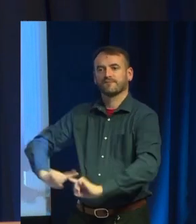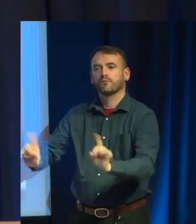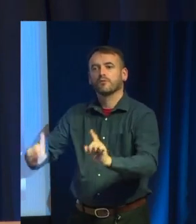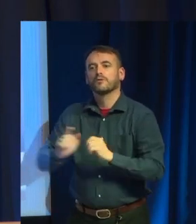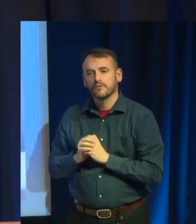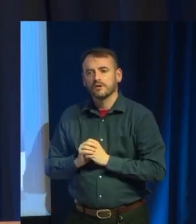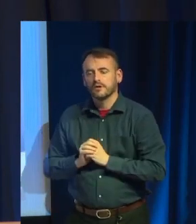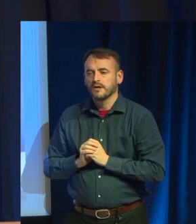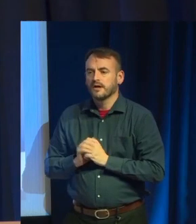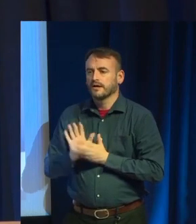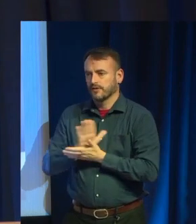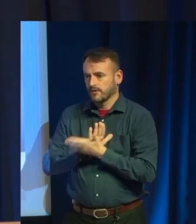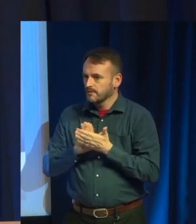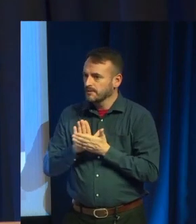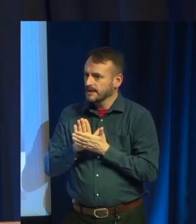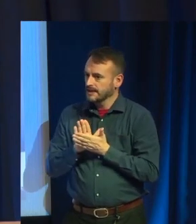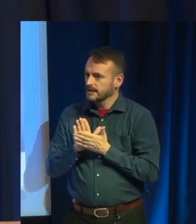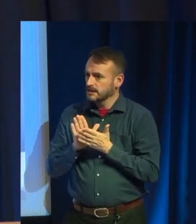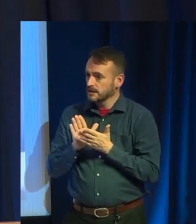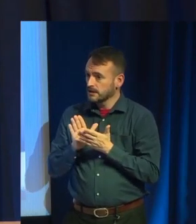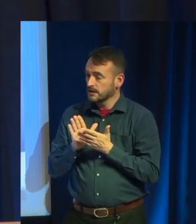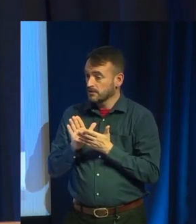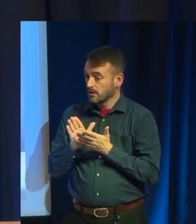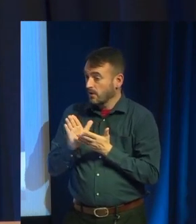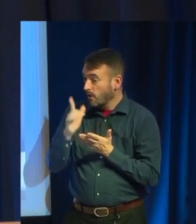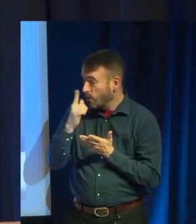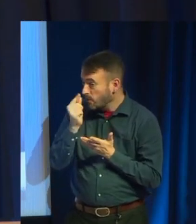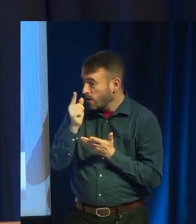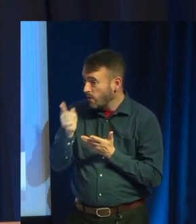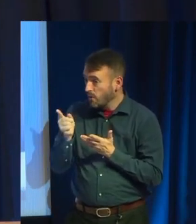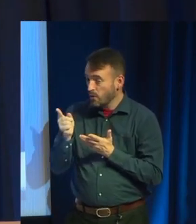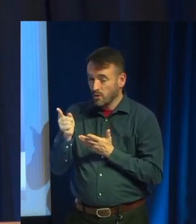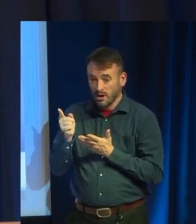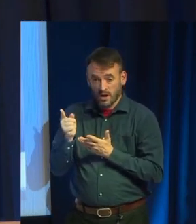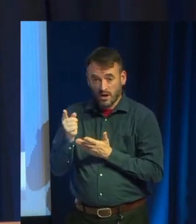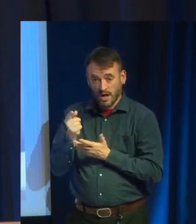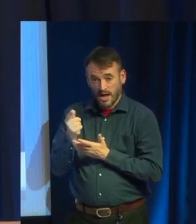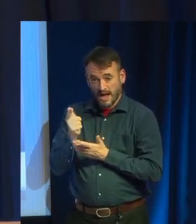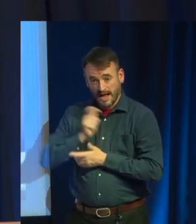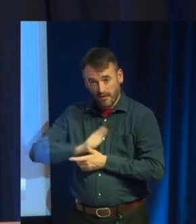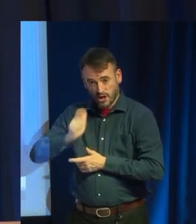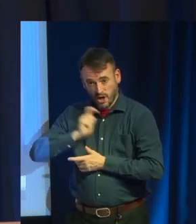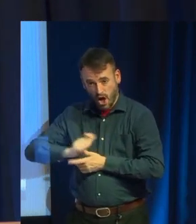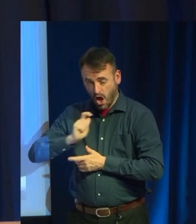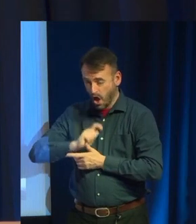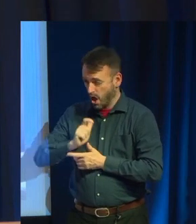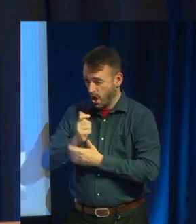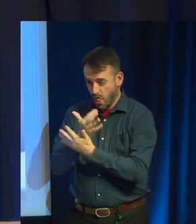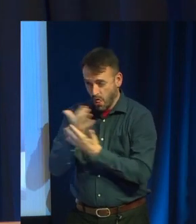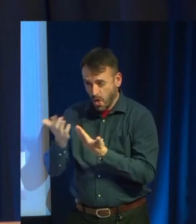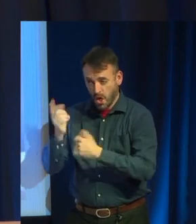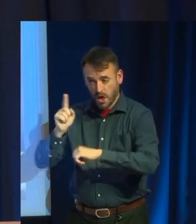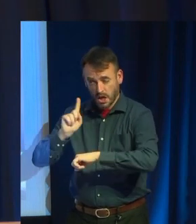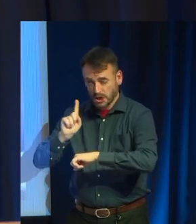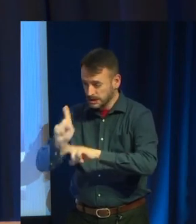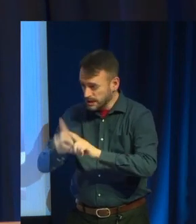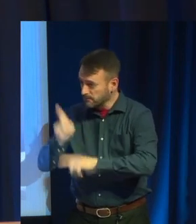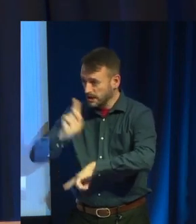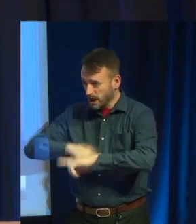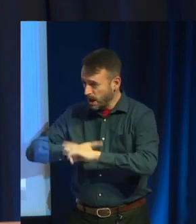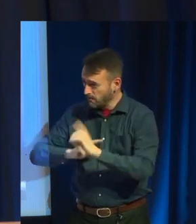people that are being introduced to you in a short period of time. So the more distinctive the voices would be, the better.